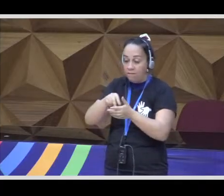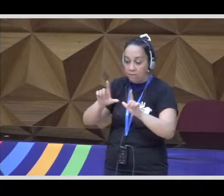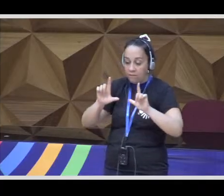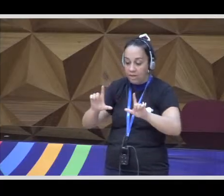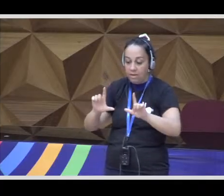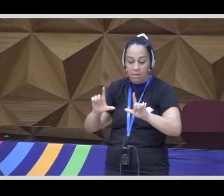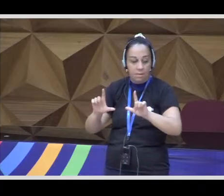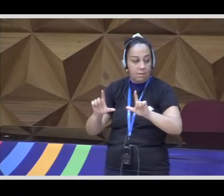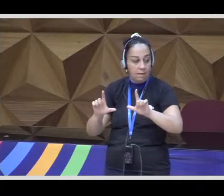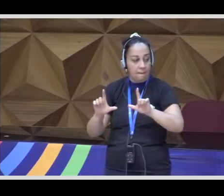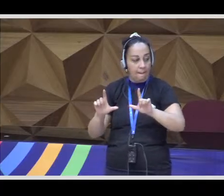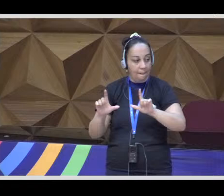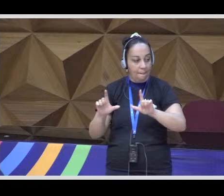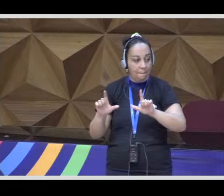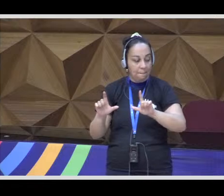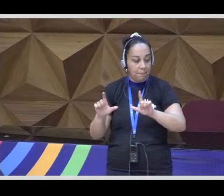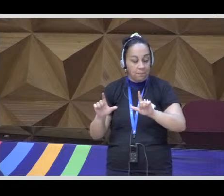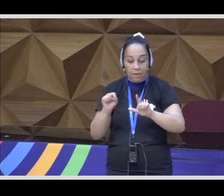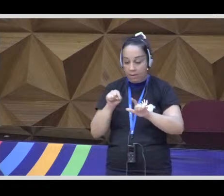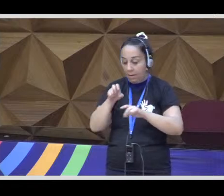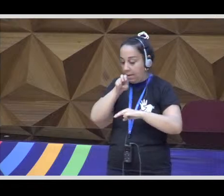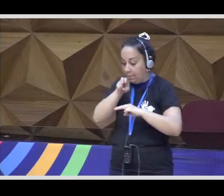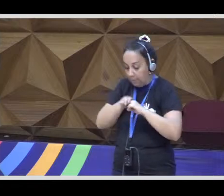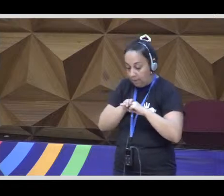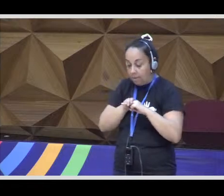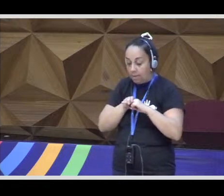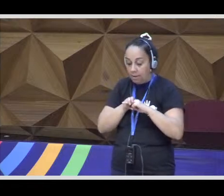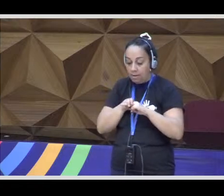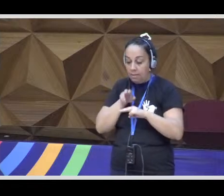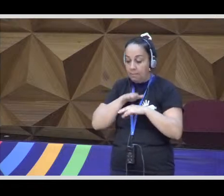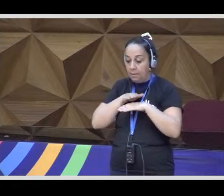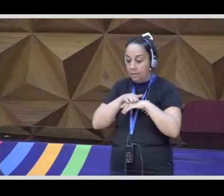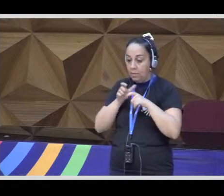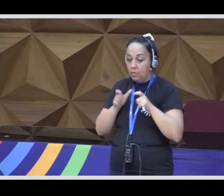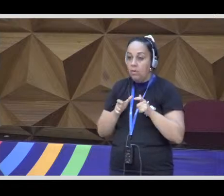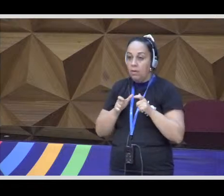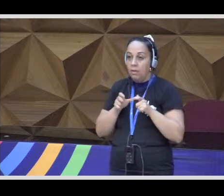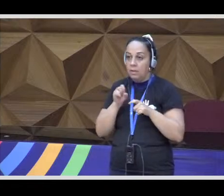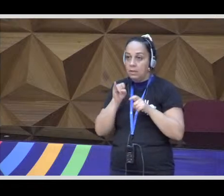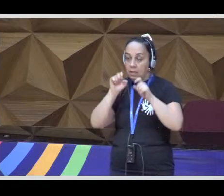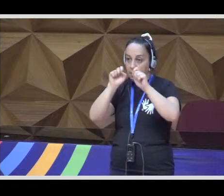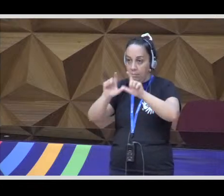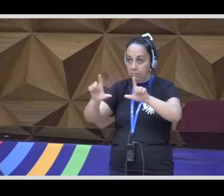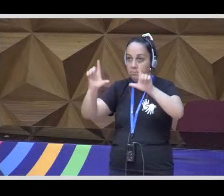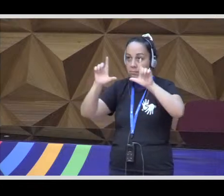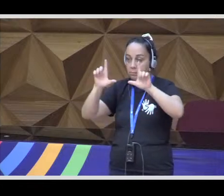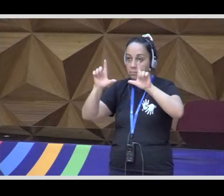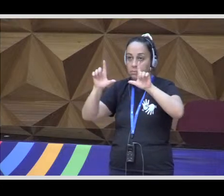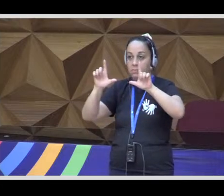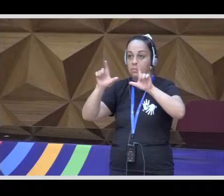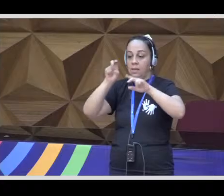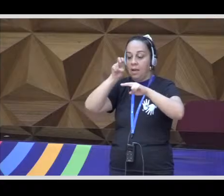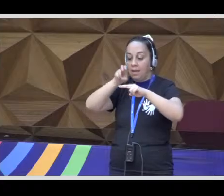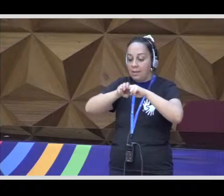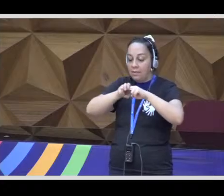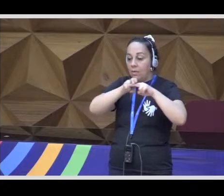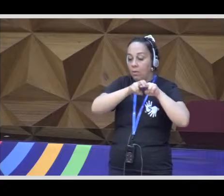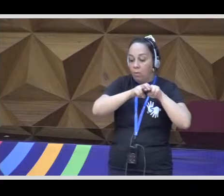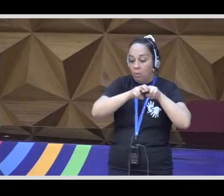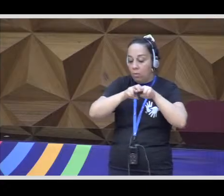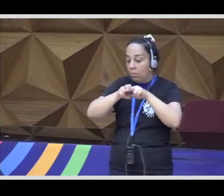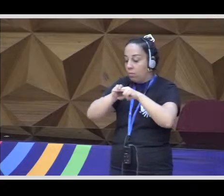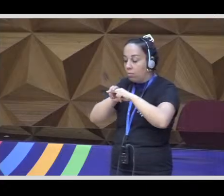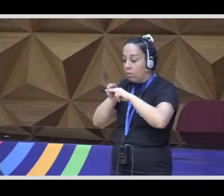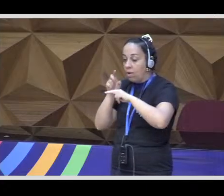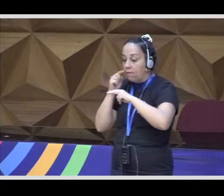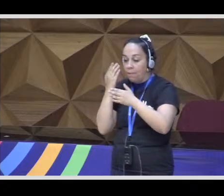place. If it wasn't fixed to you, as you rotated, you would leave it behind. So this is a kind of halfway between the